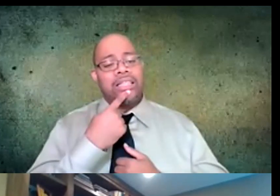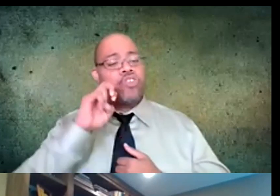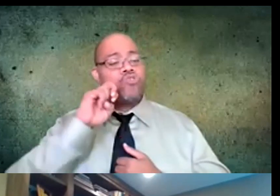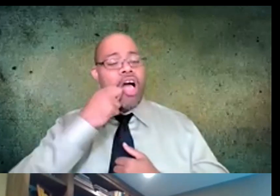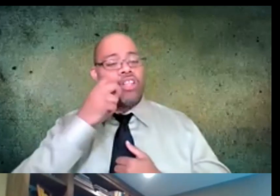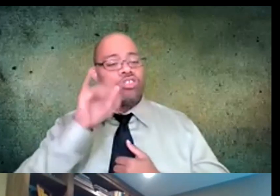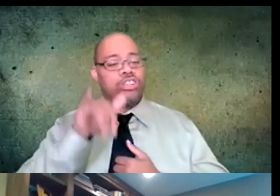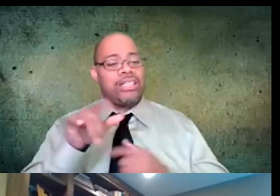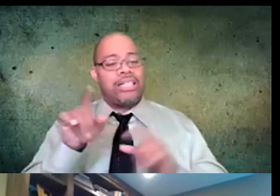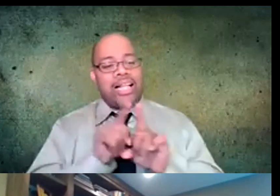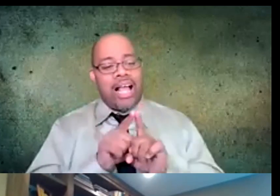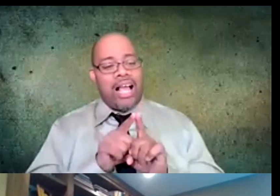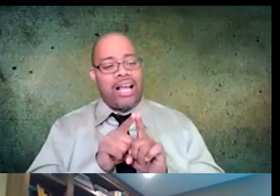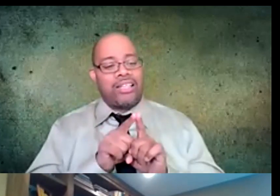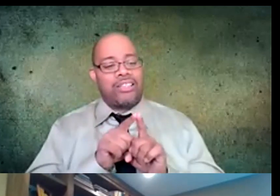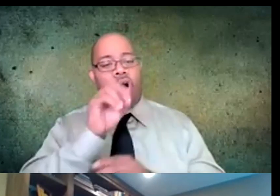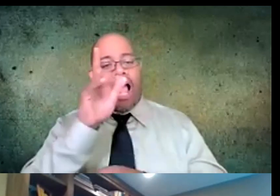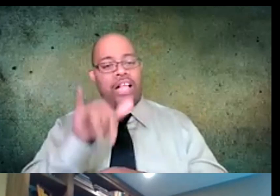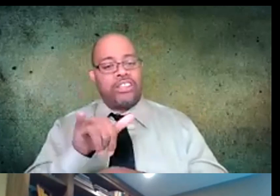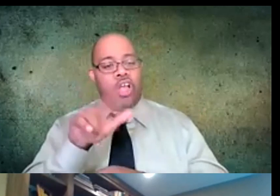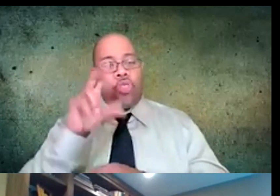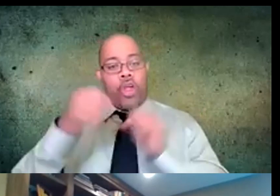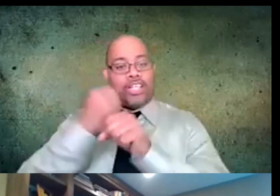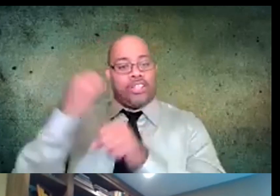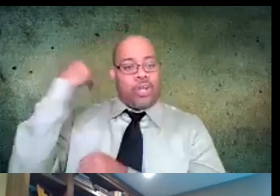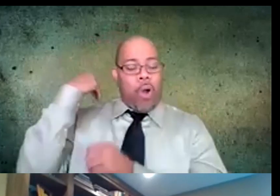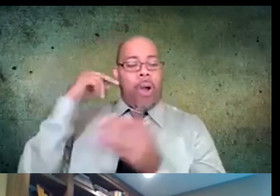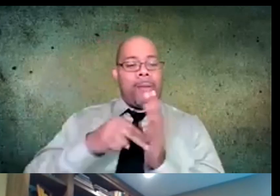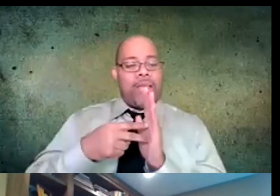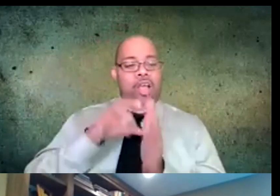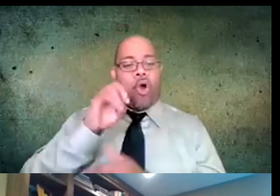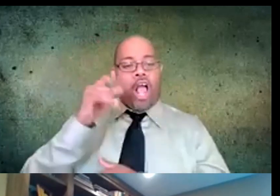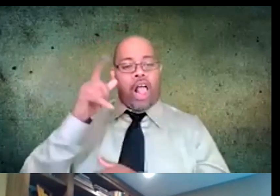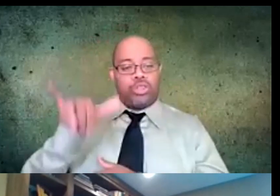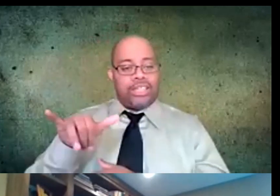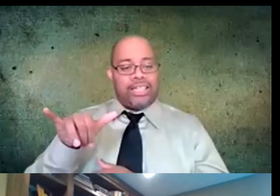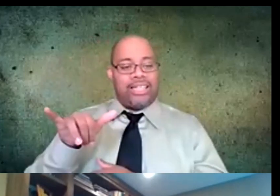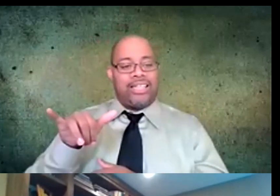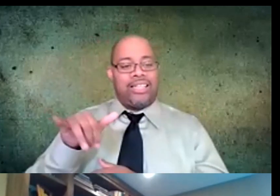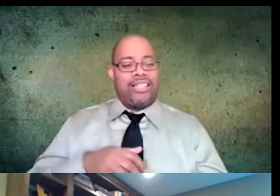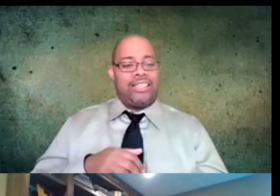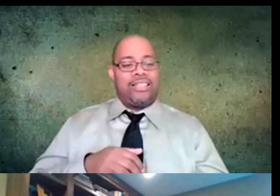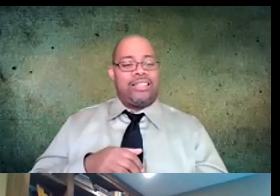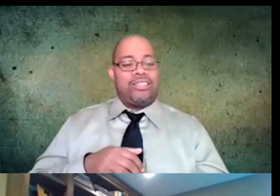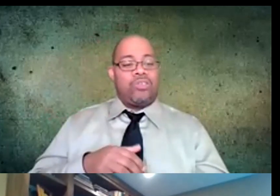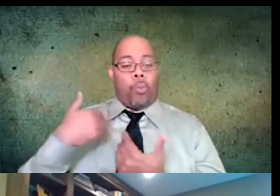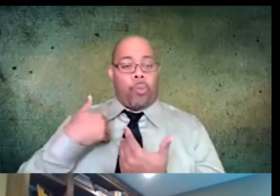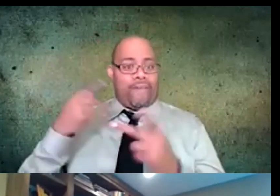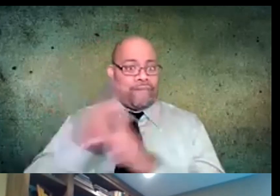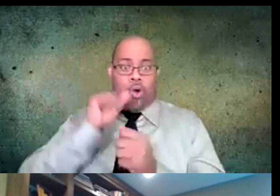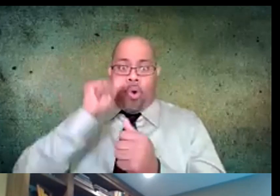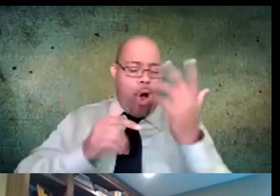is like the oncology 30 years ago, right? Meaning oncology, you know, by no means we have figured it